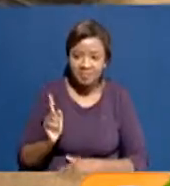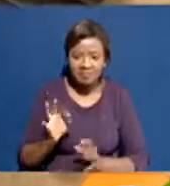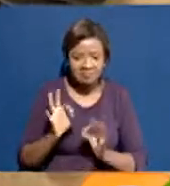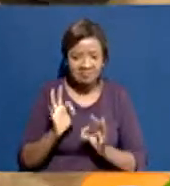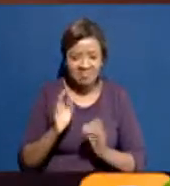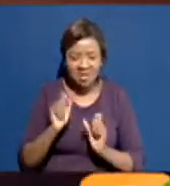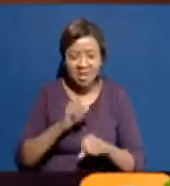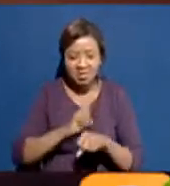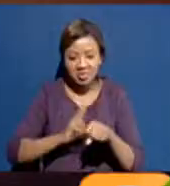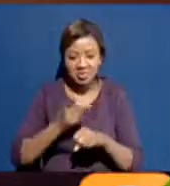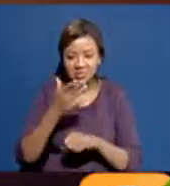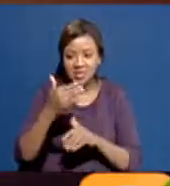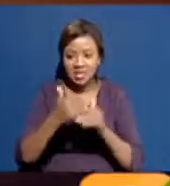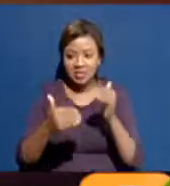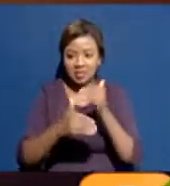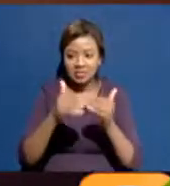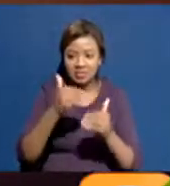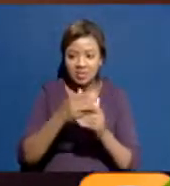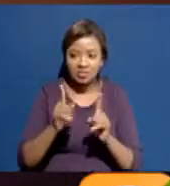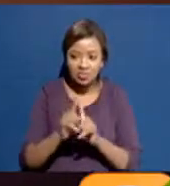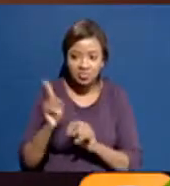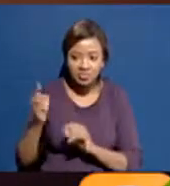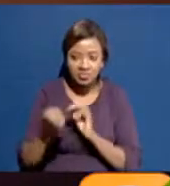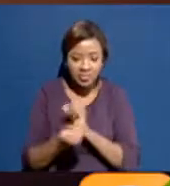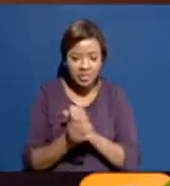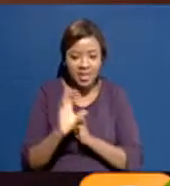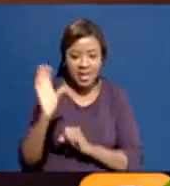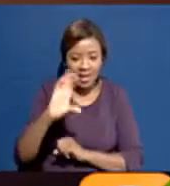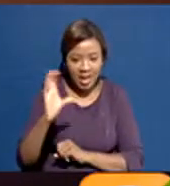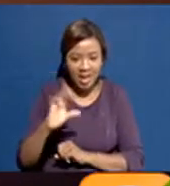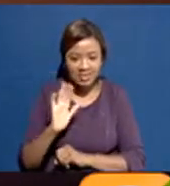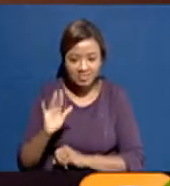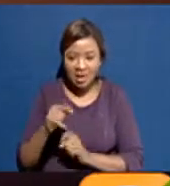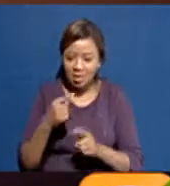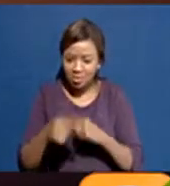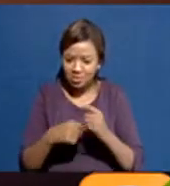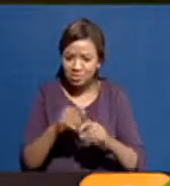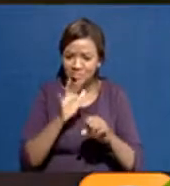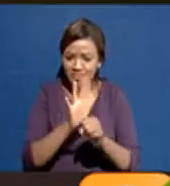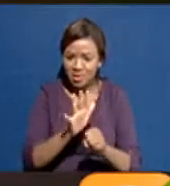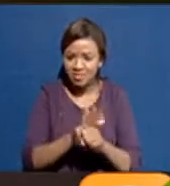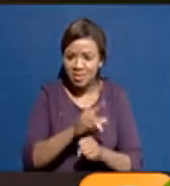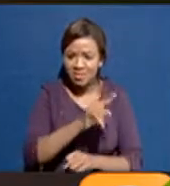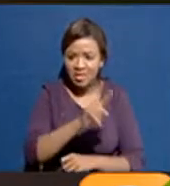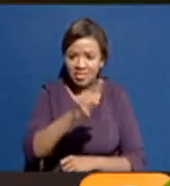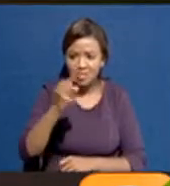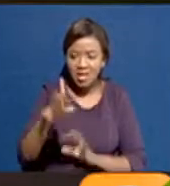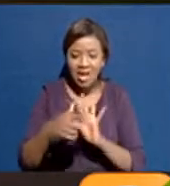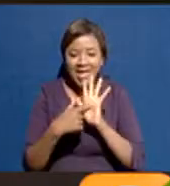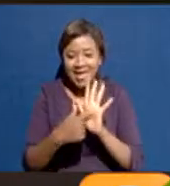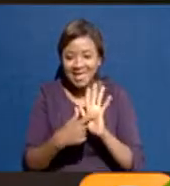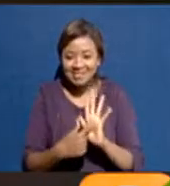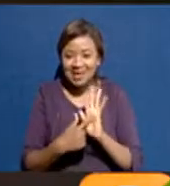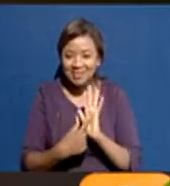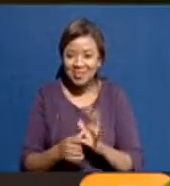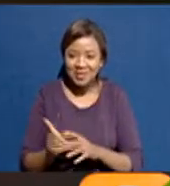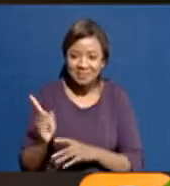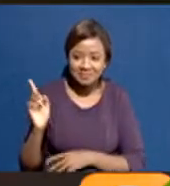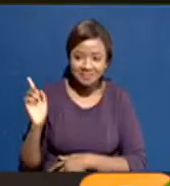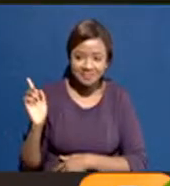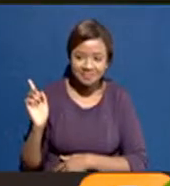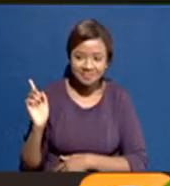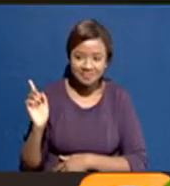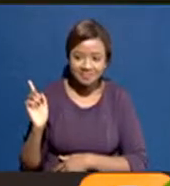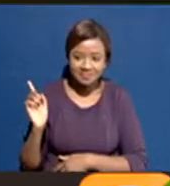construction industry, and as Mate says, their client base has expanded immensely. For instance, her pavers have been used